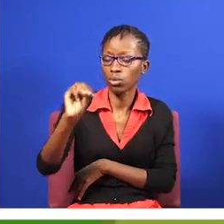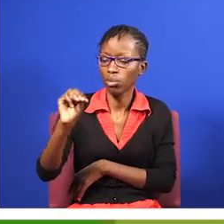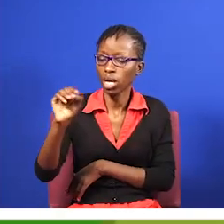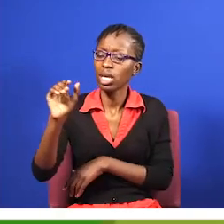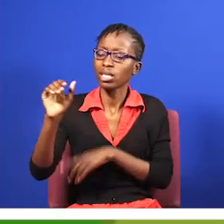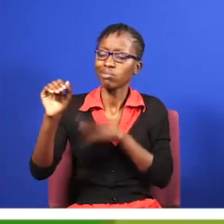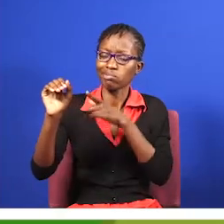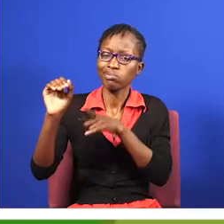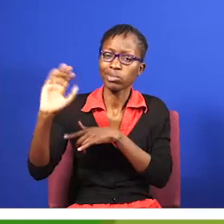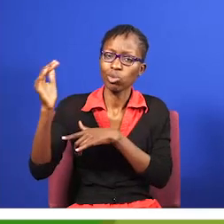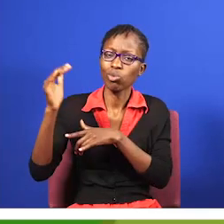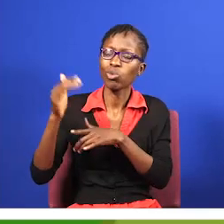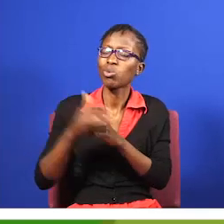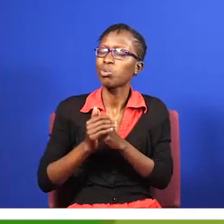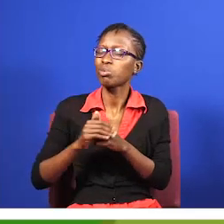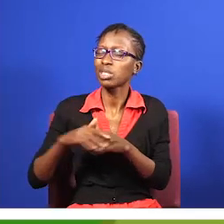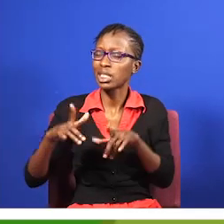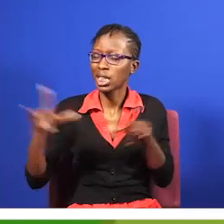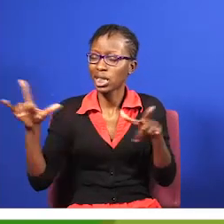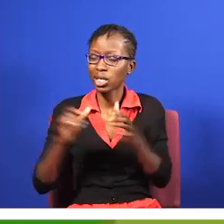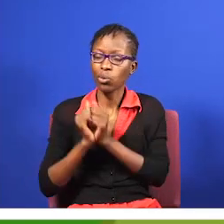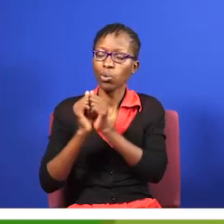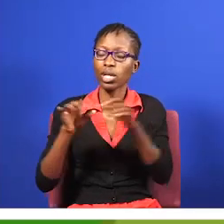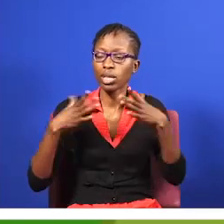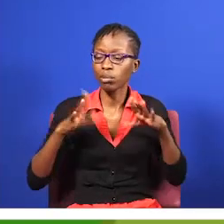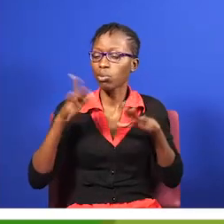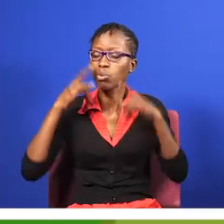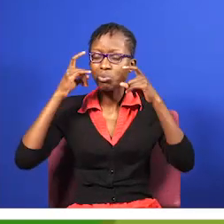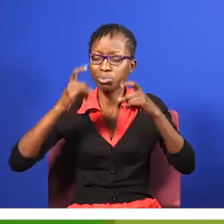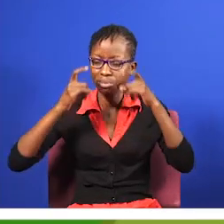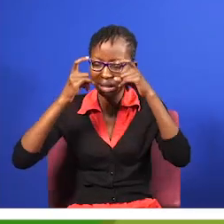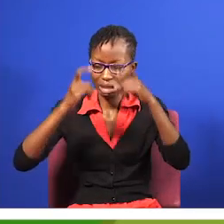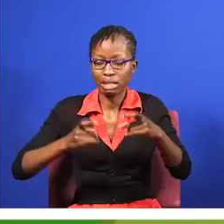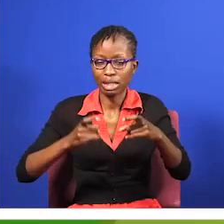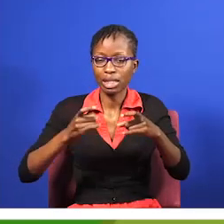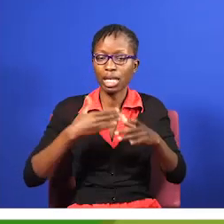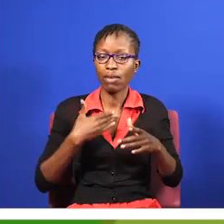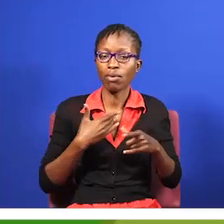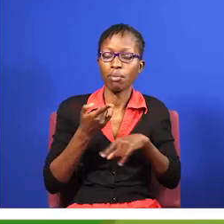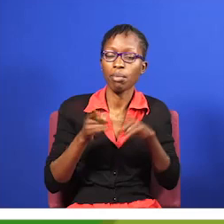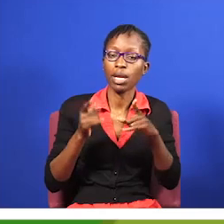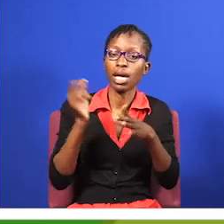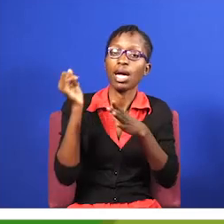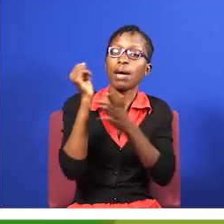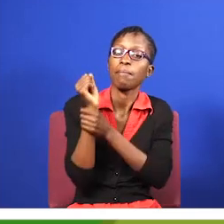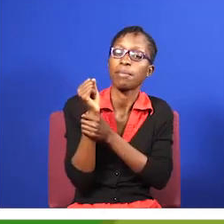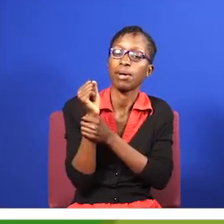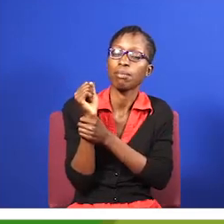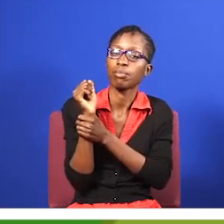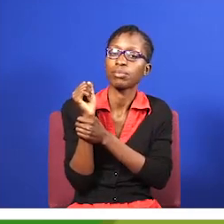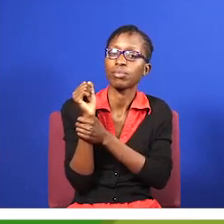with very wicked people, people that did not fear the Lord. But now Abraham